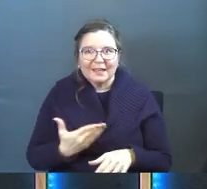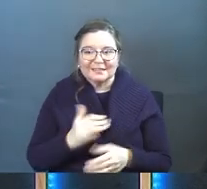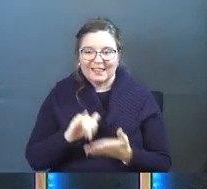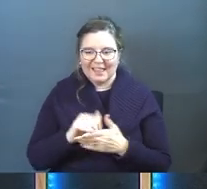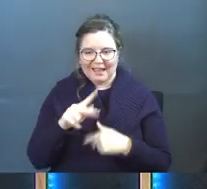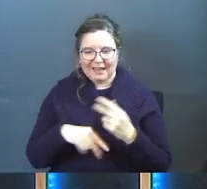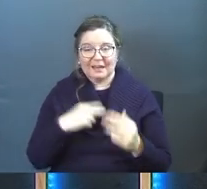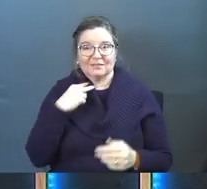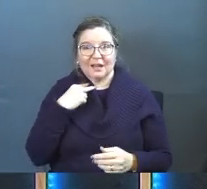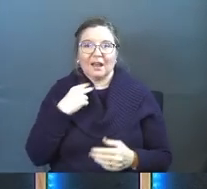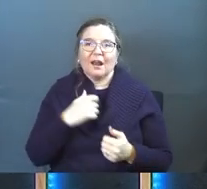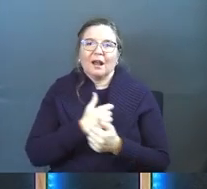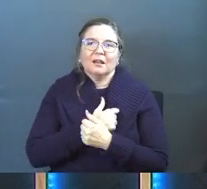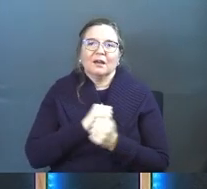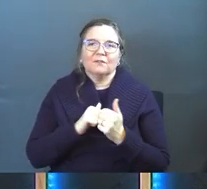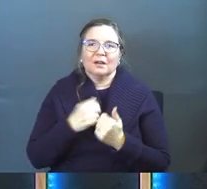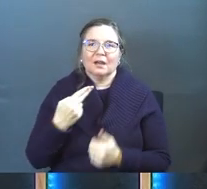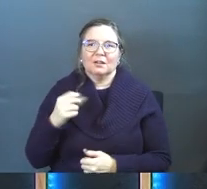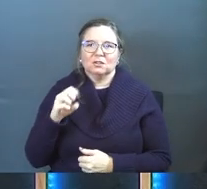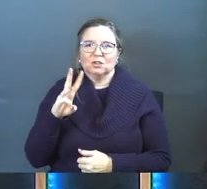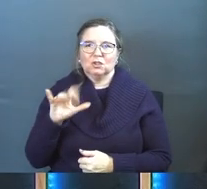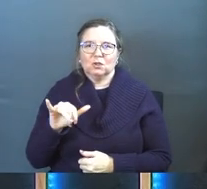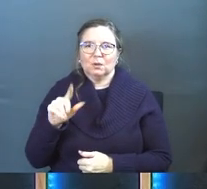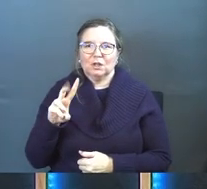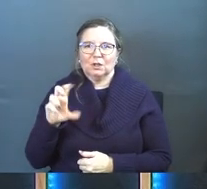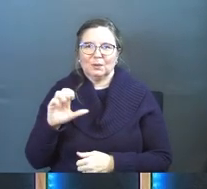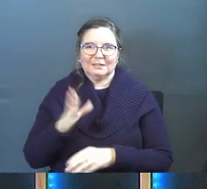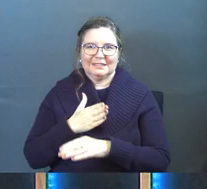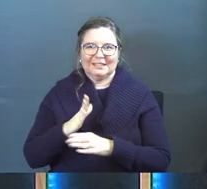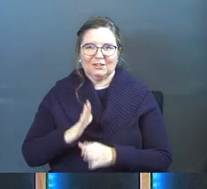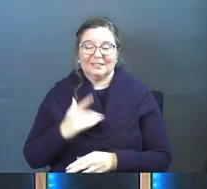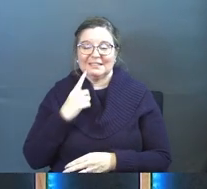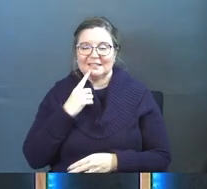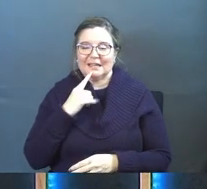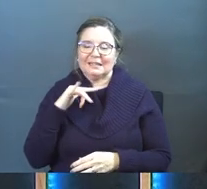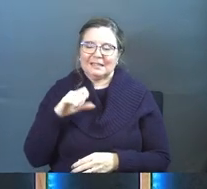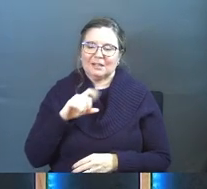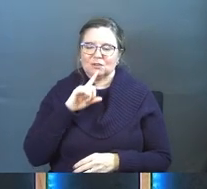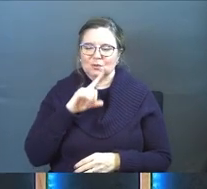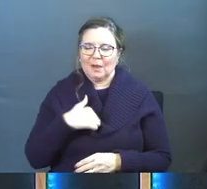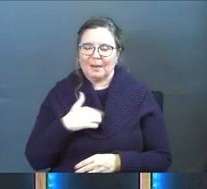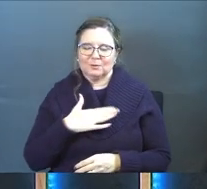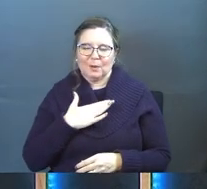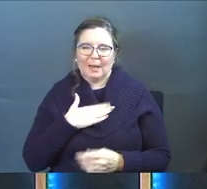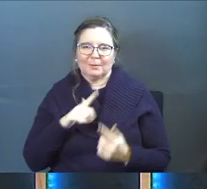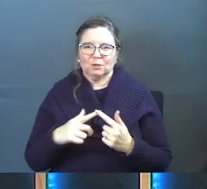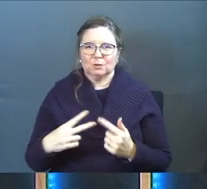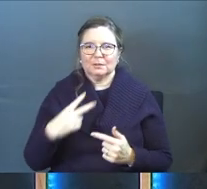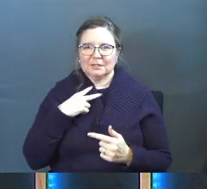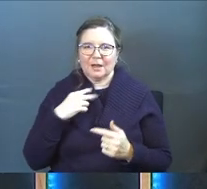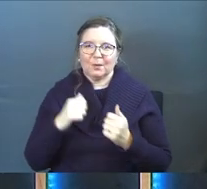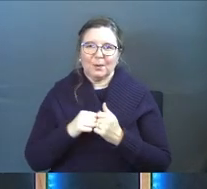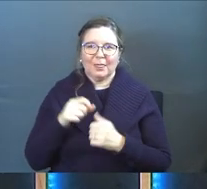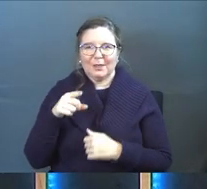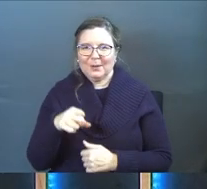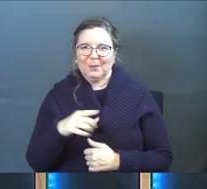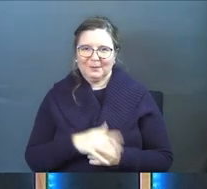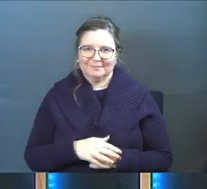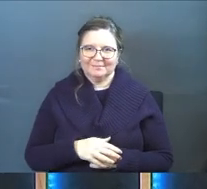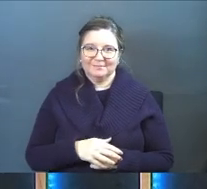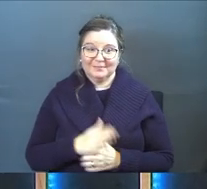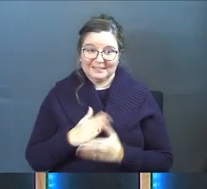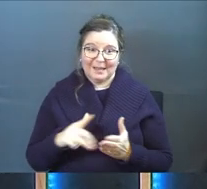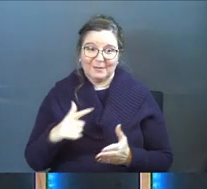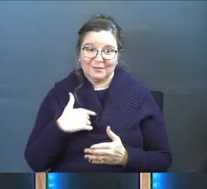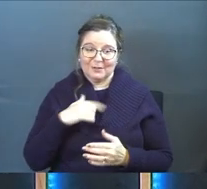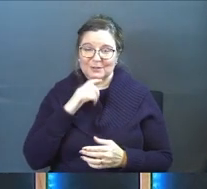stuck. And I love how Huey Lewis said it, the great theologian, yes, it's true, I'm so happy to be stuck with you.